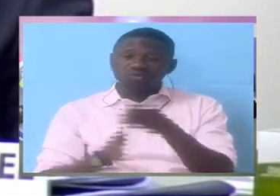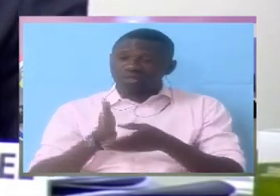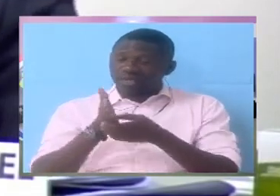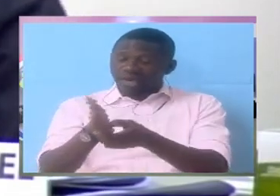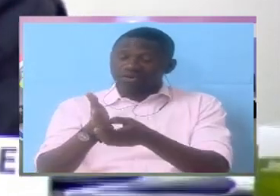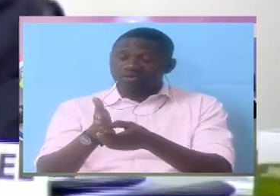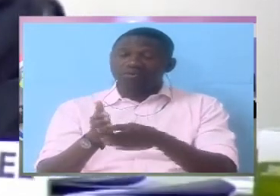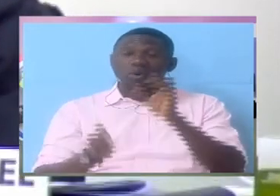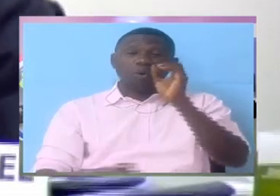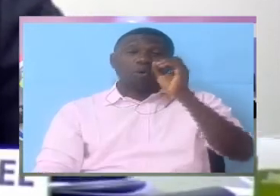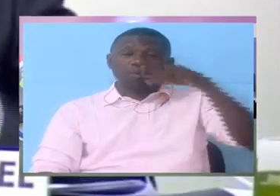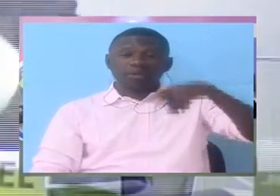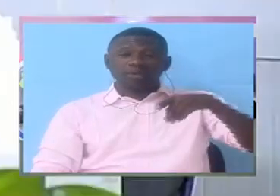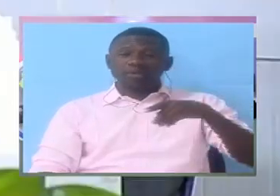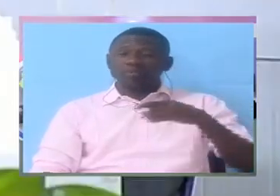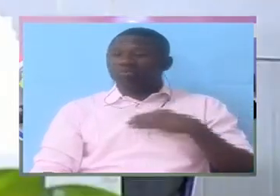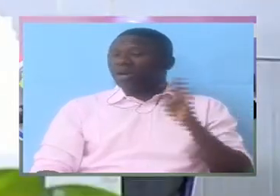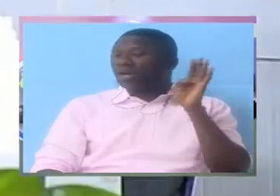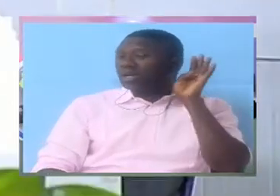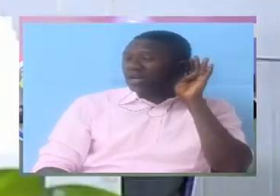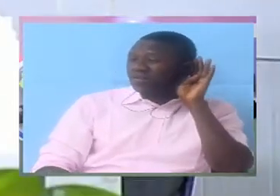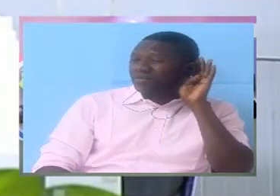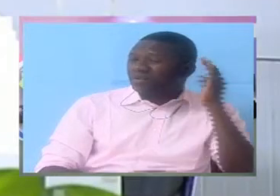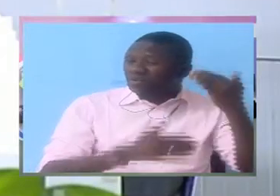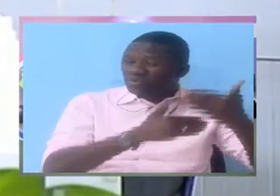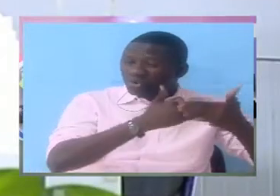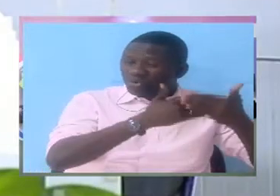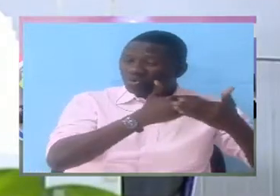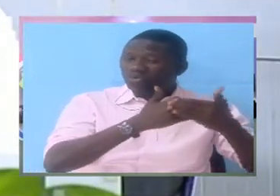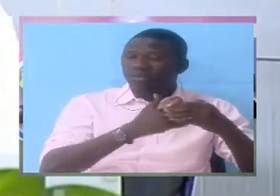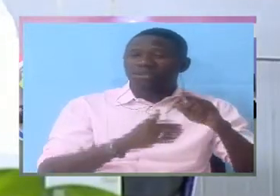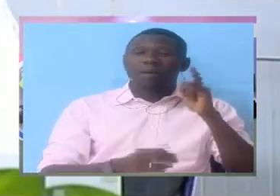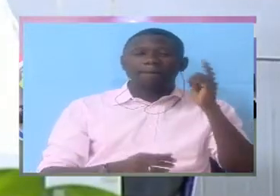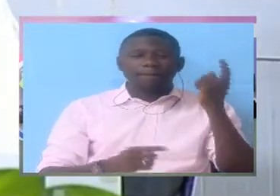have your ear closer to the ground than the director general.